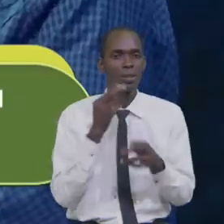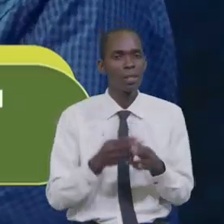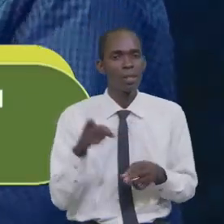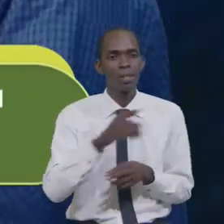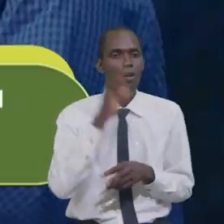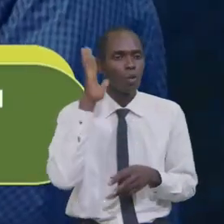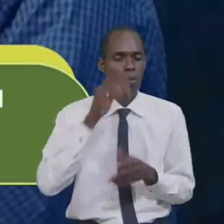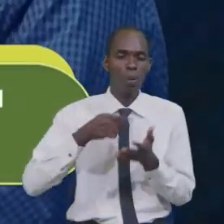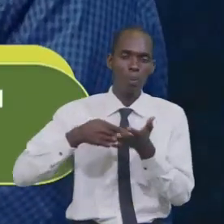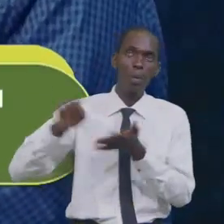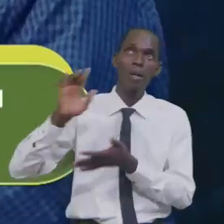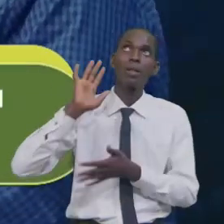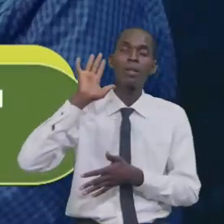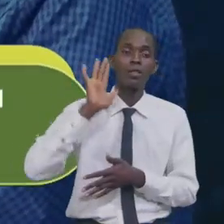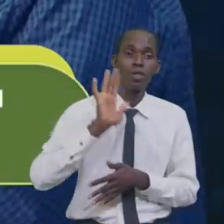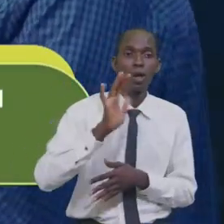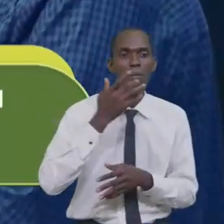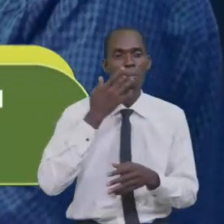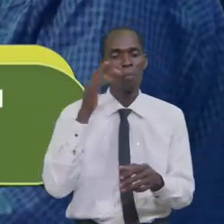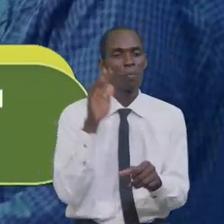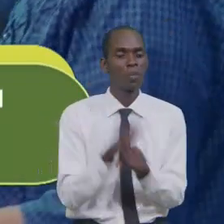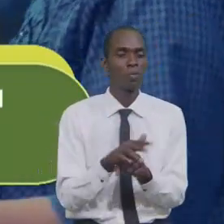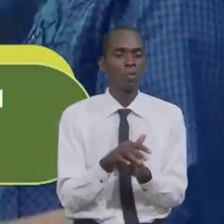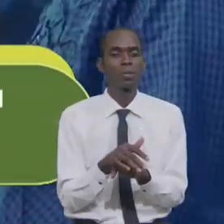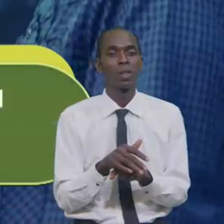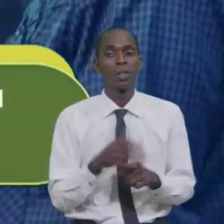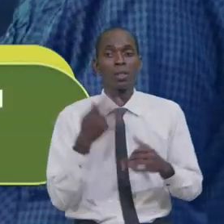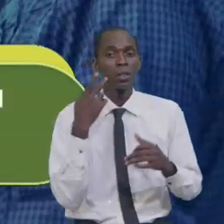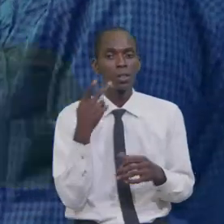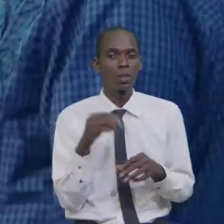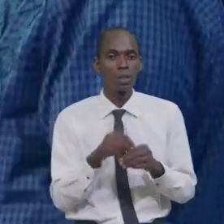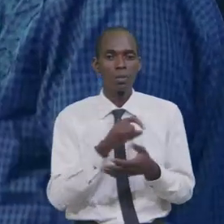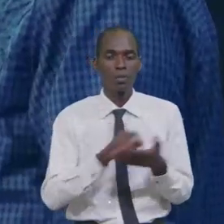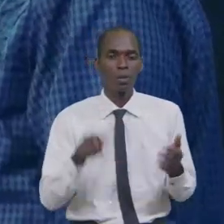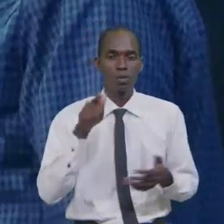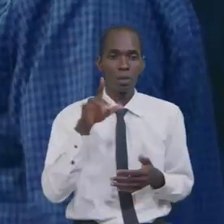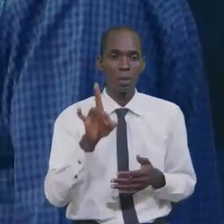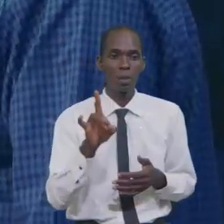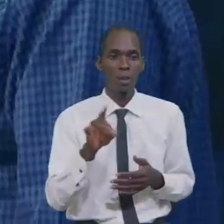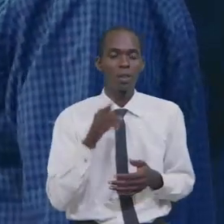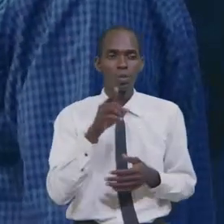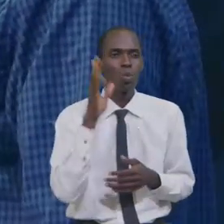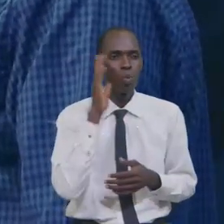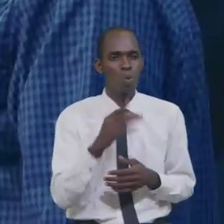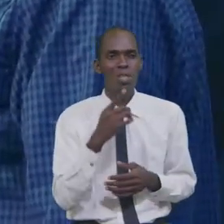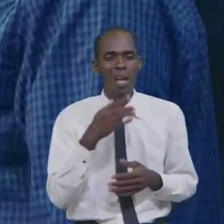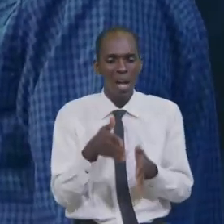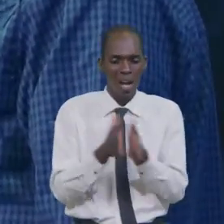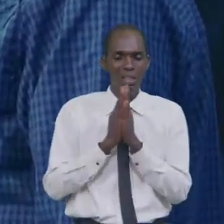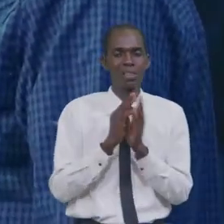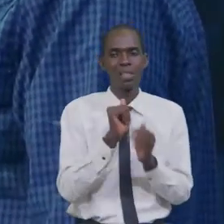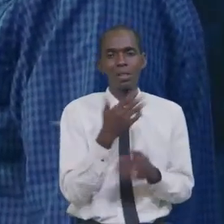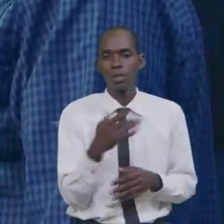thy vows. Look at verse 28. It says, and thou shalt decree a thing. You will not